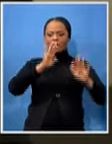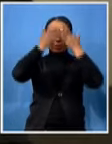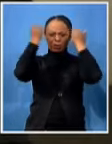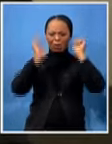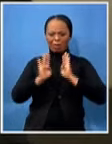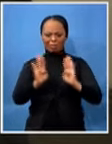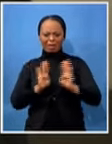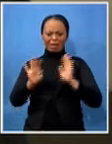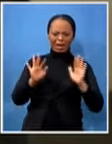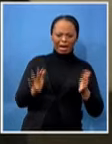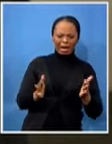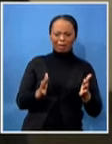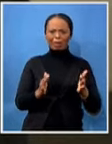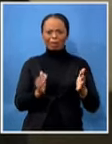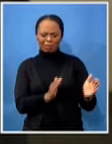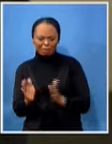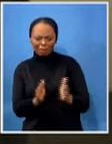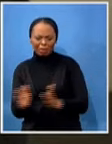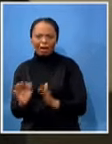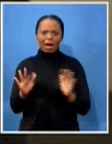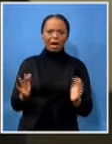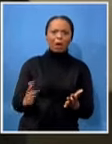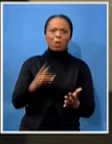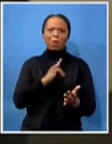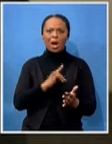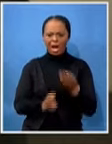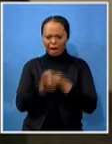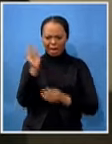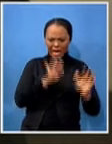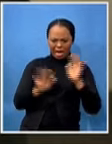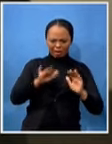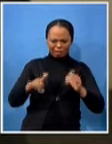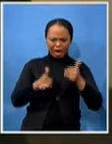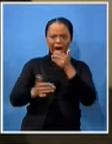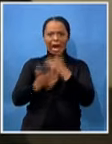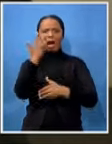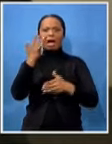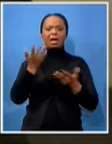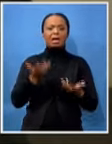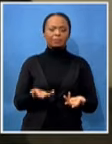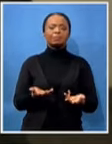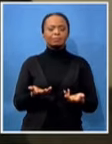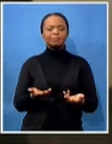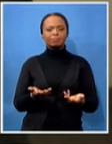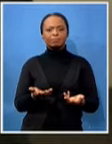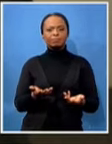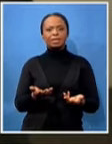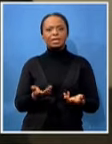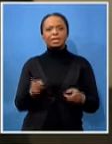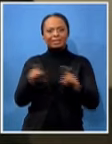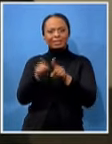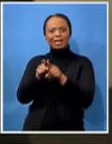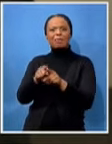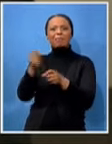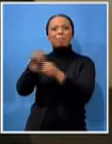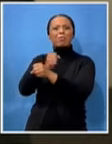heat of it. That's the experience I got when we were dealing with the Western Cape. And by the way,